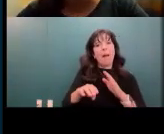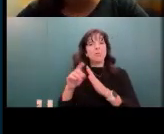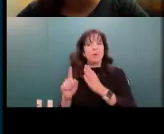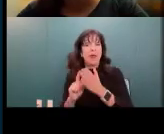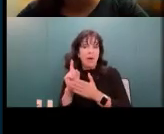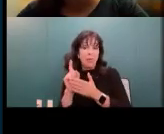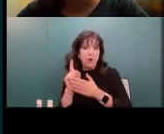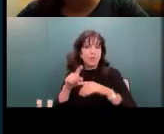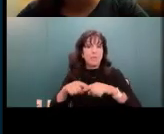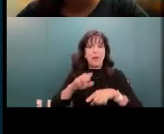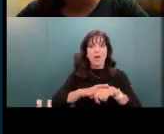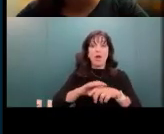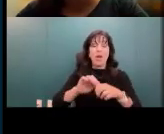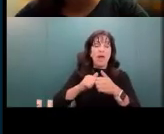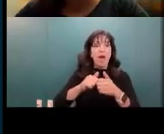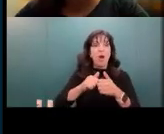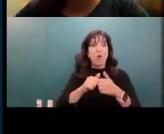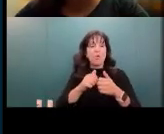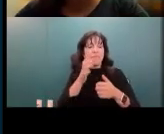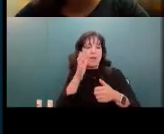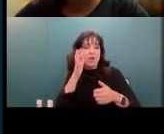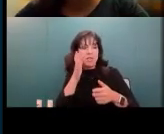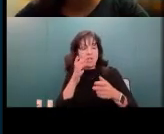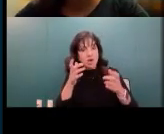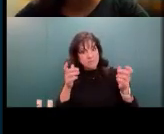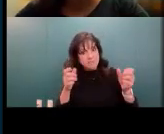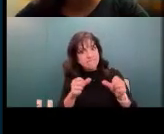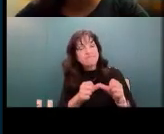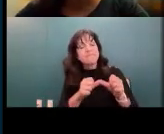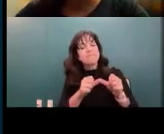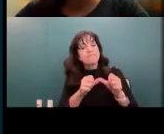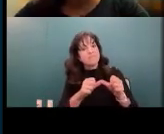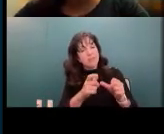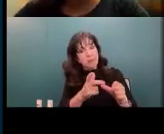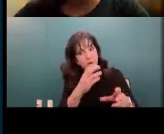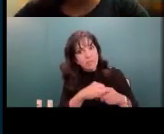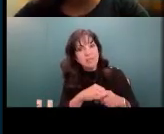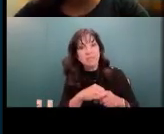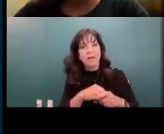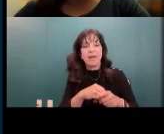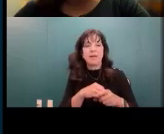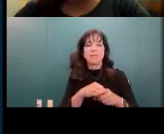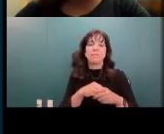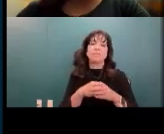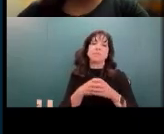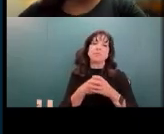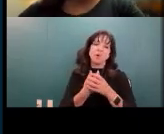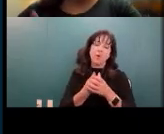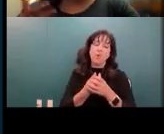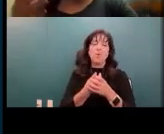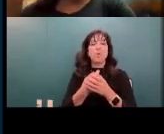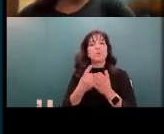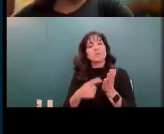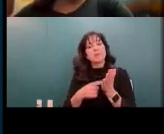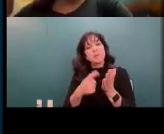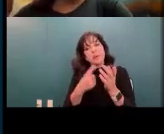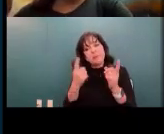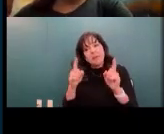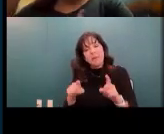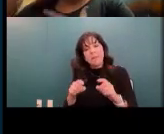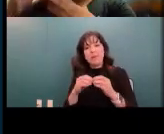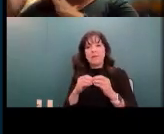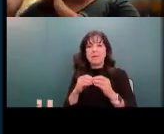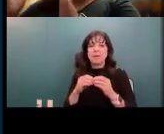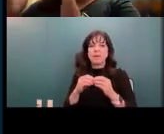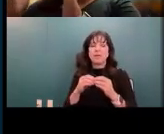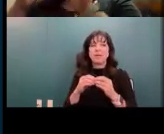on how persistent parents are in having him participate. And so sometimes, like